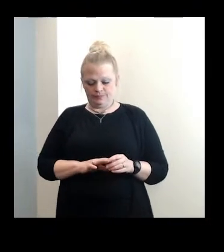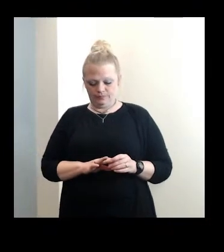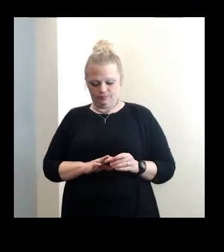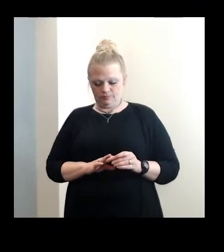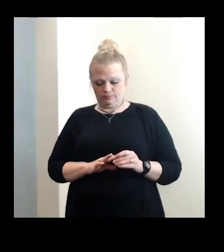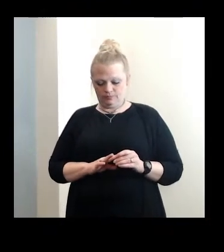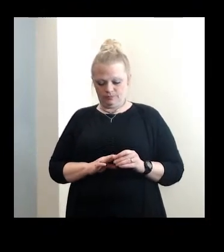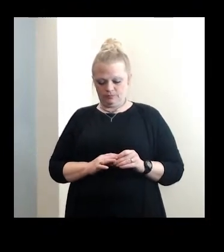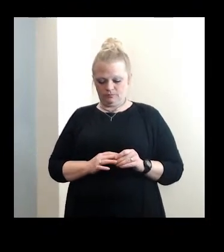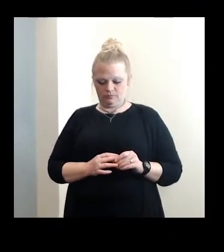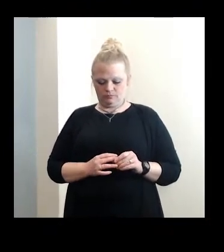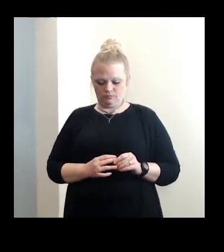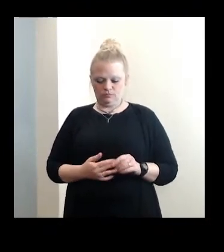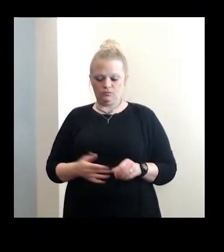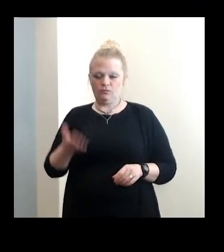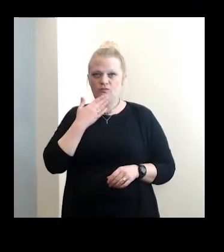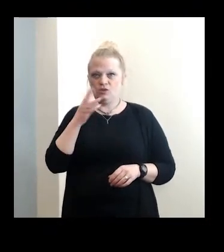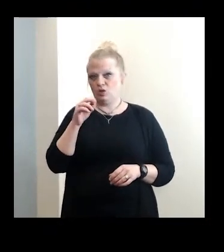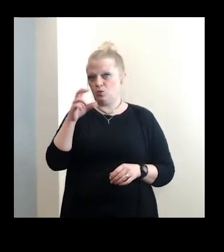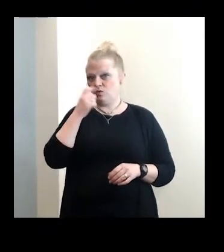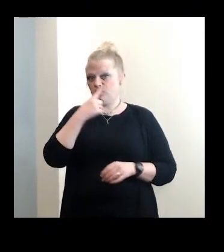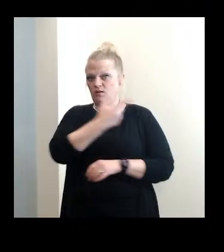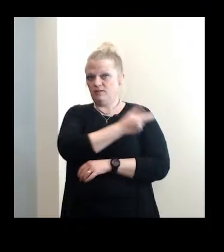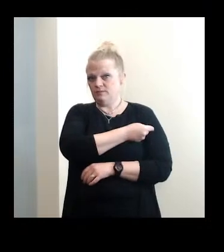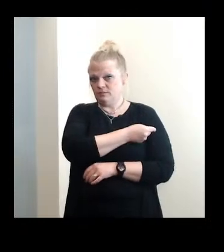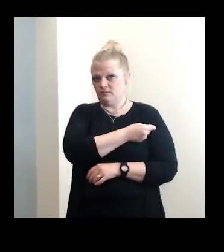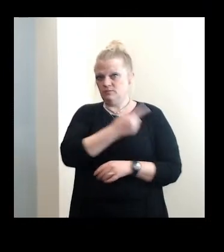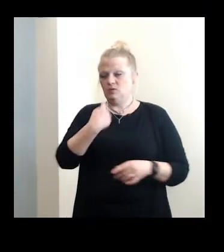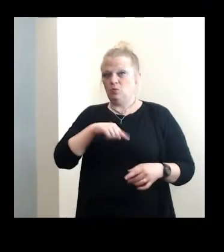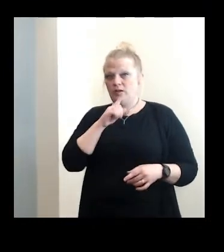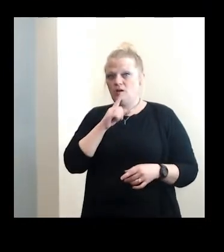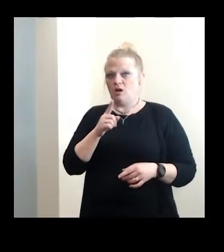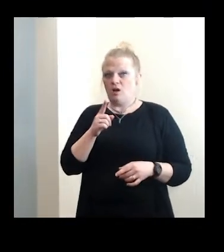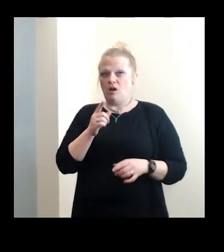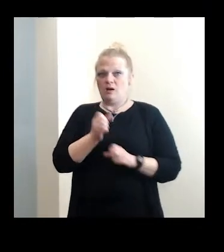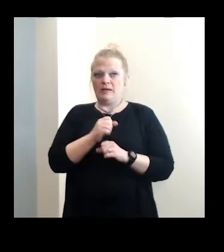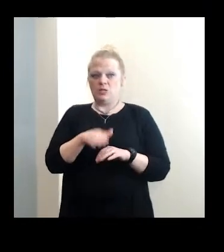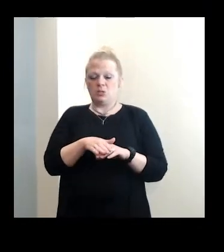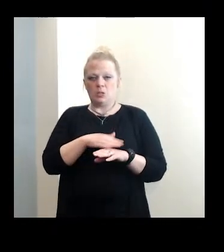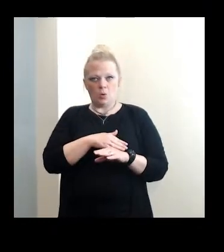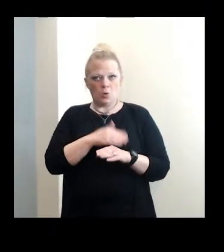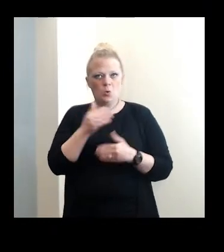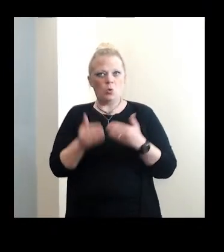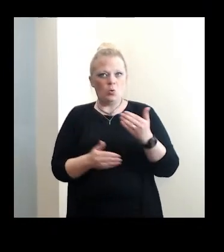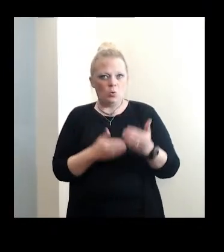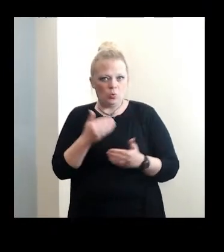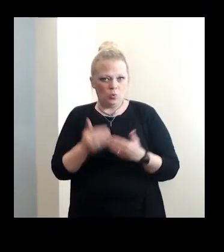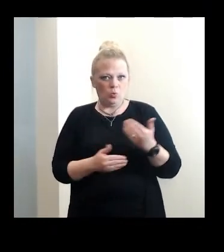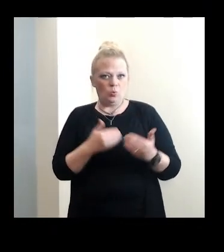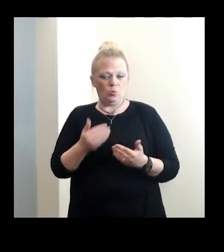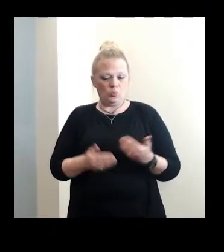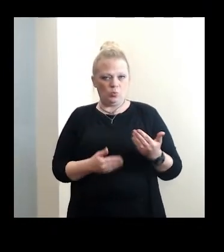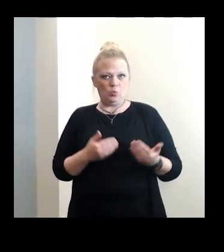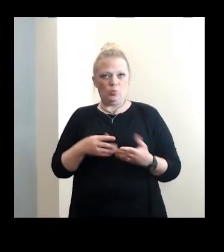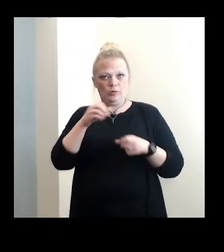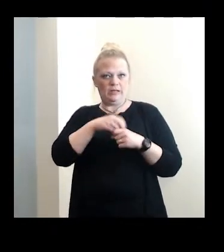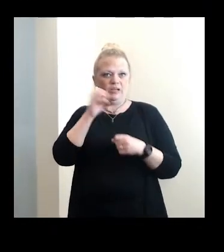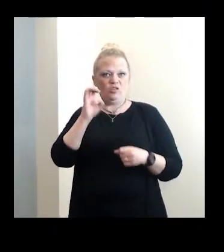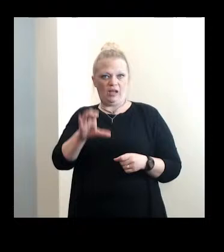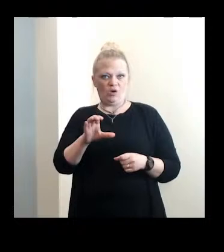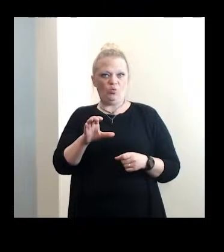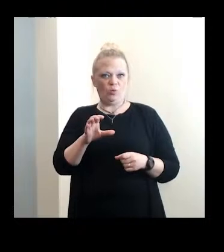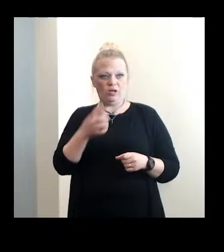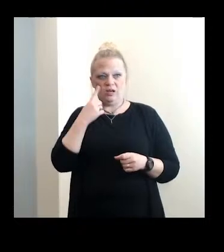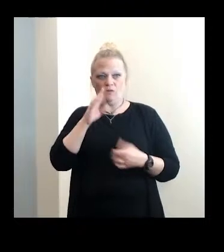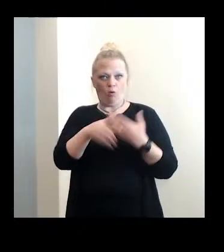And some good news, talking about our vaccination rates. So we are making some slow progress, although it is progress in Erie County, getting